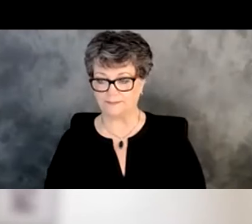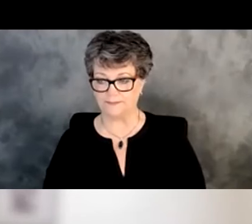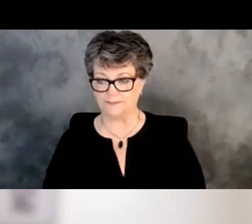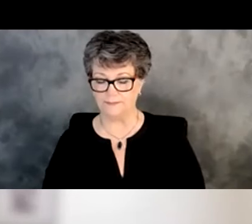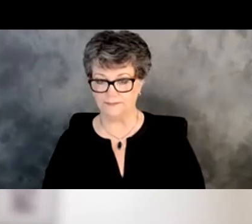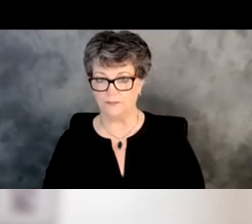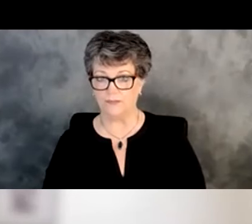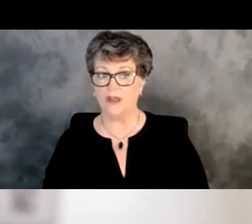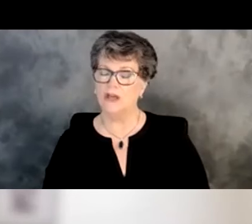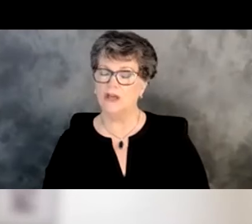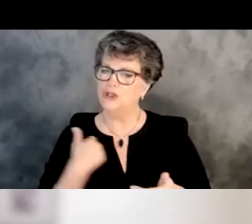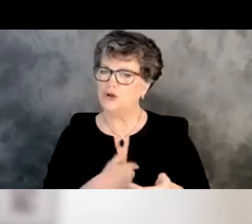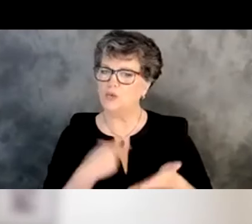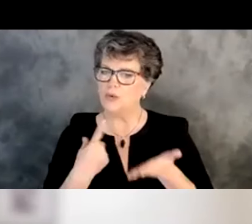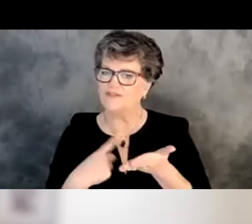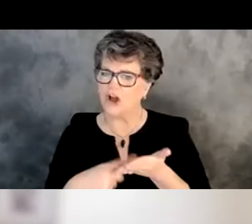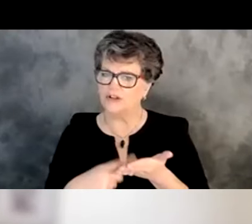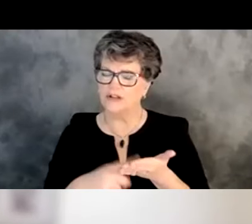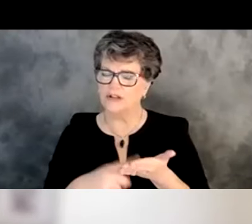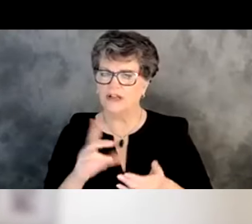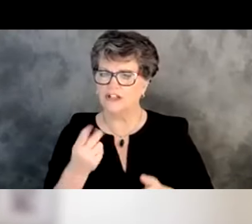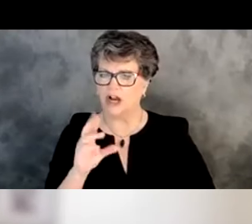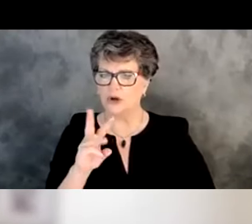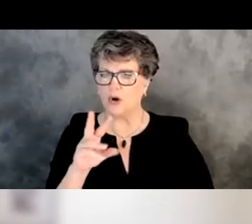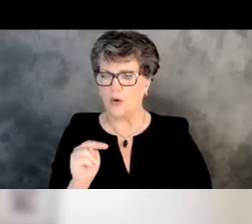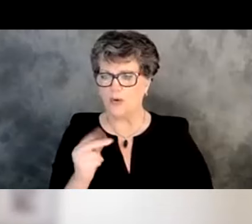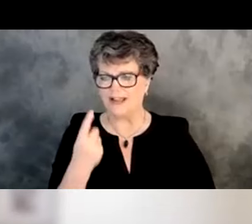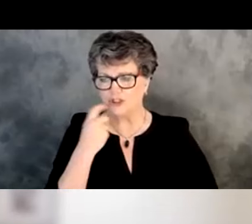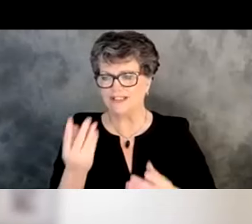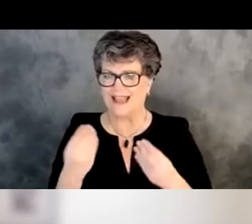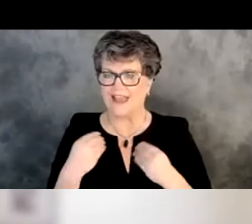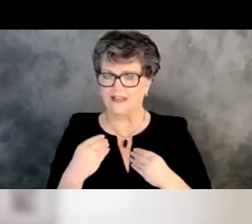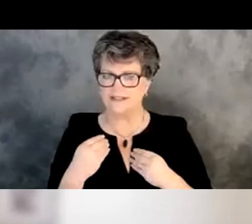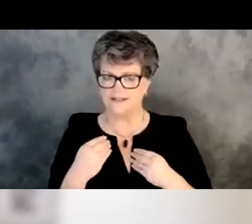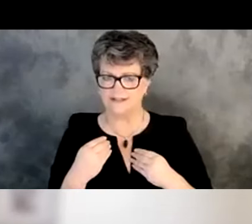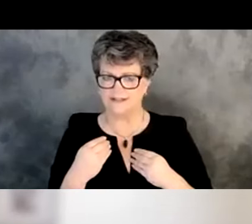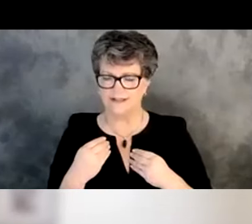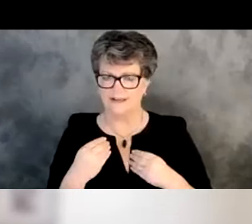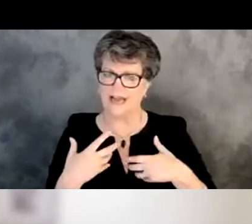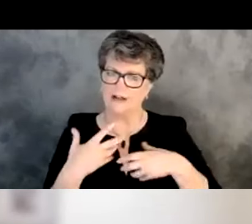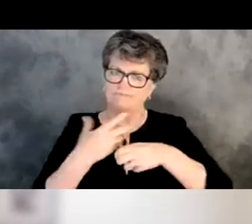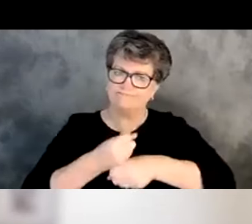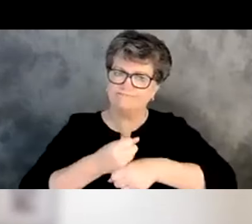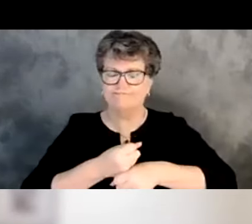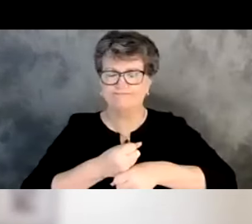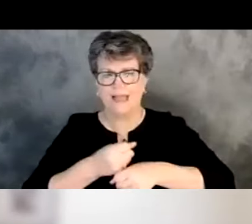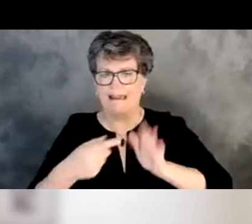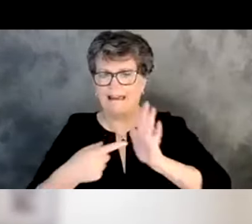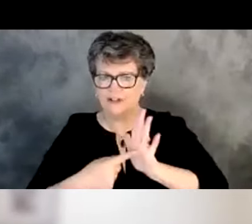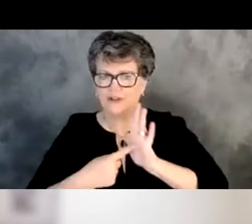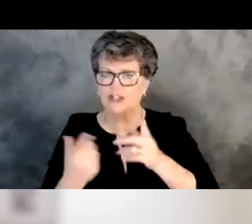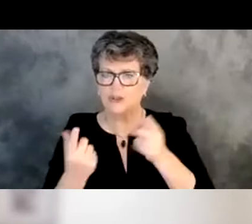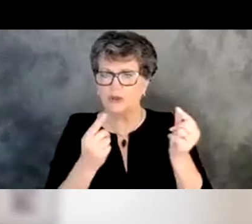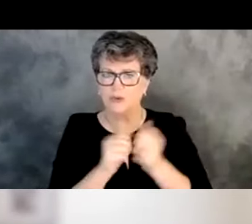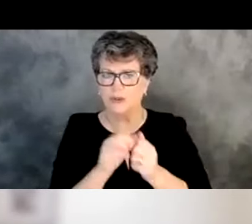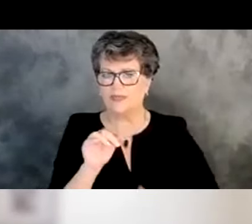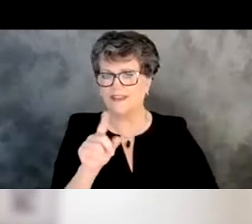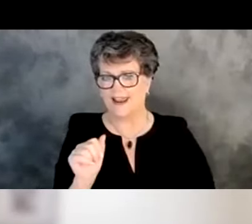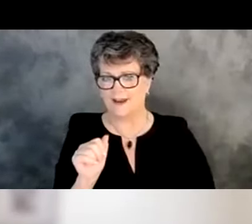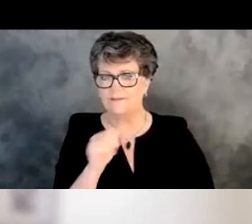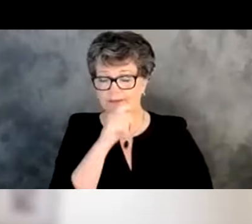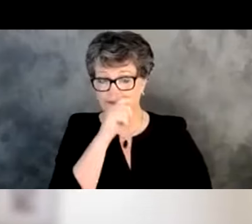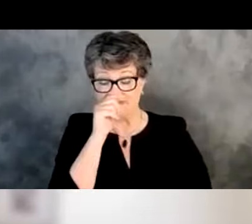And so we talked, Dr. Owen just gave us a kind of a comprehensive illustration of where we stand with the data. And one of the